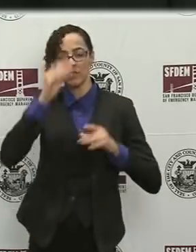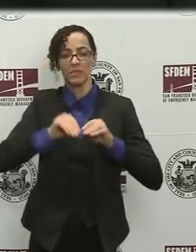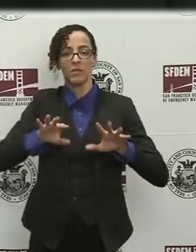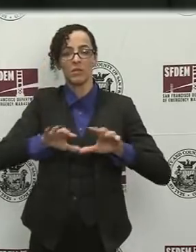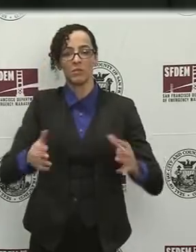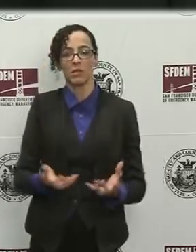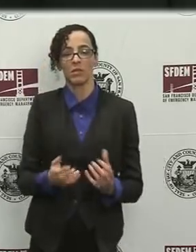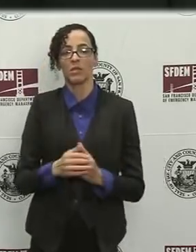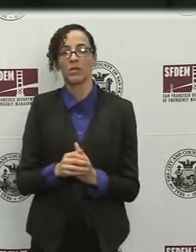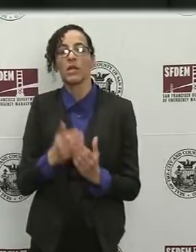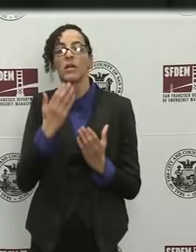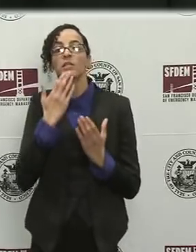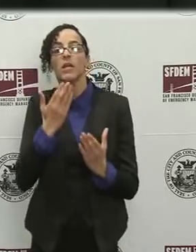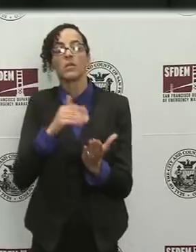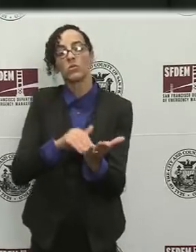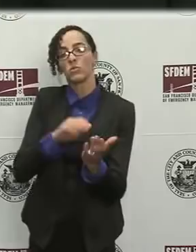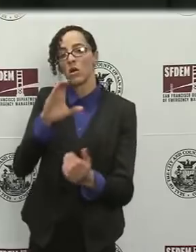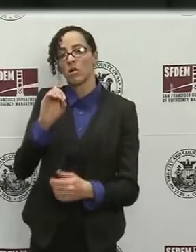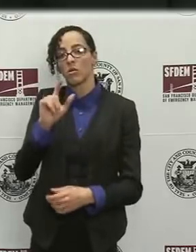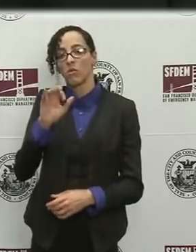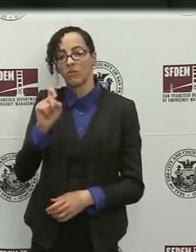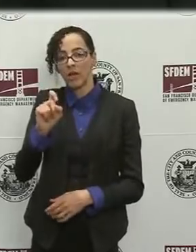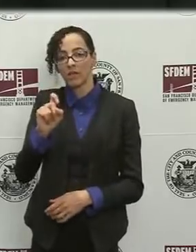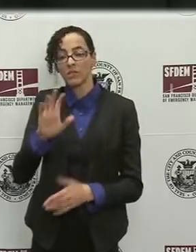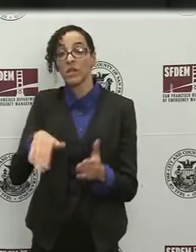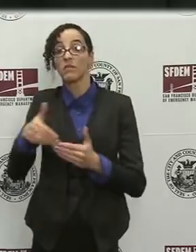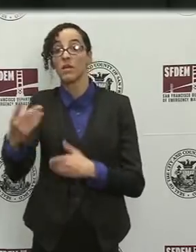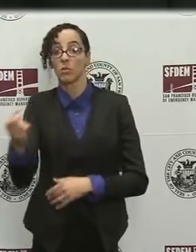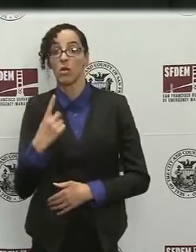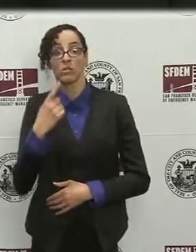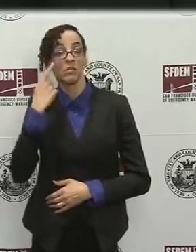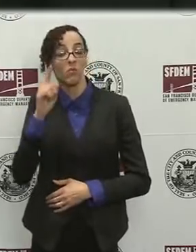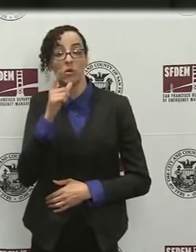Thank you, Dr. Colfax. The next questions are for Abigail Stewart-Kahn.